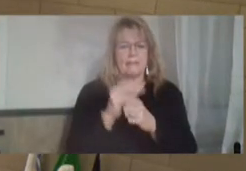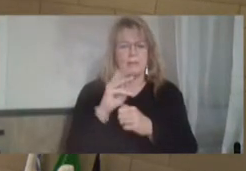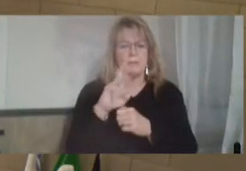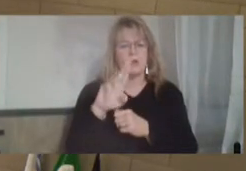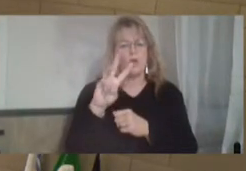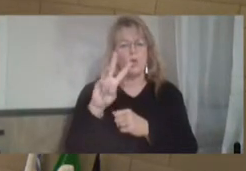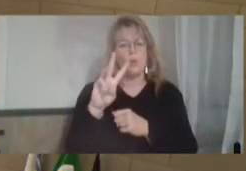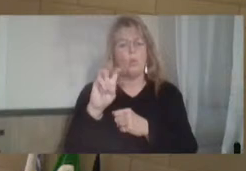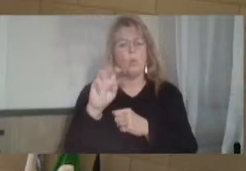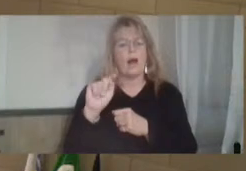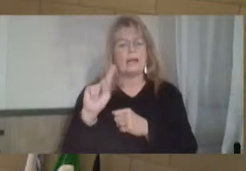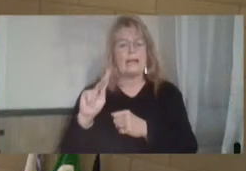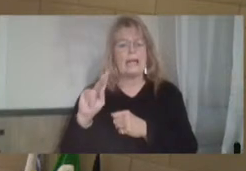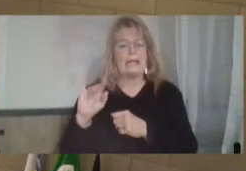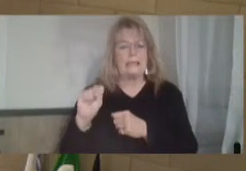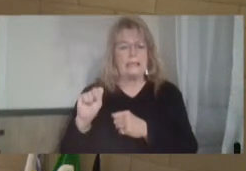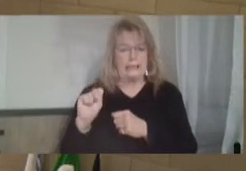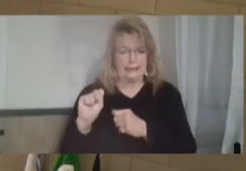Yeah, his communication.